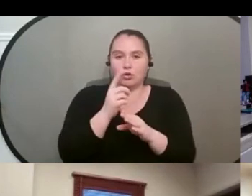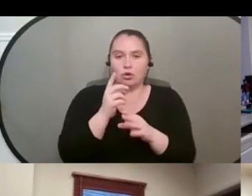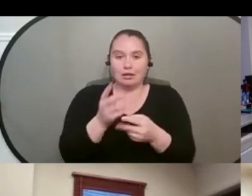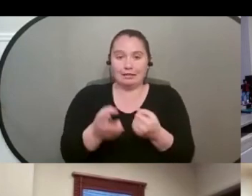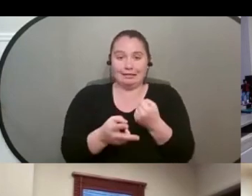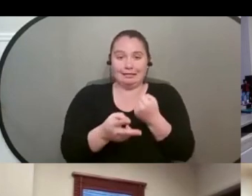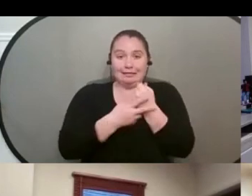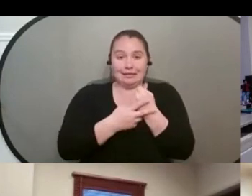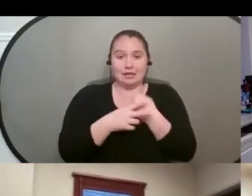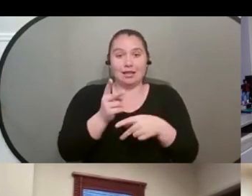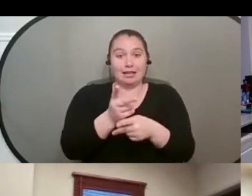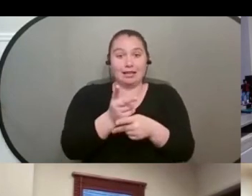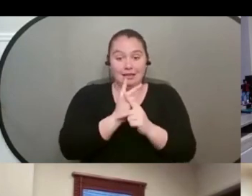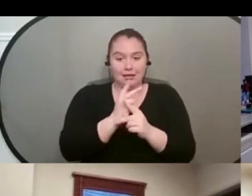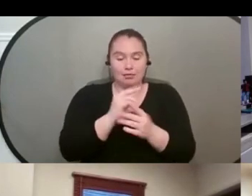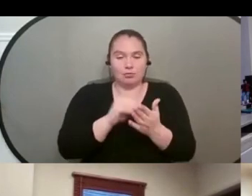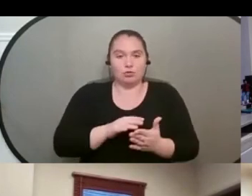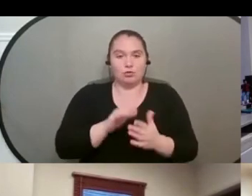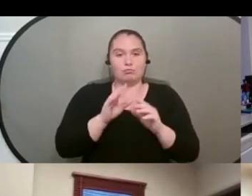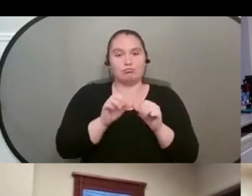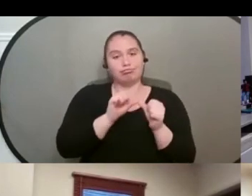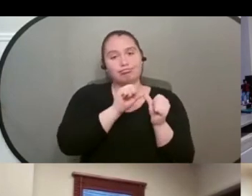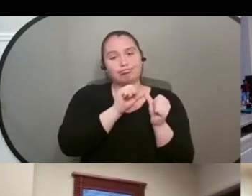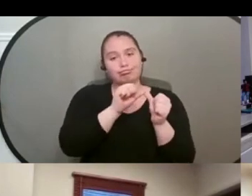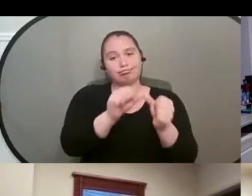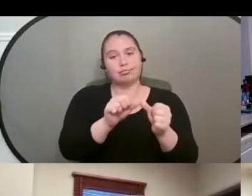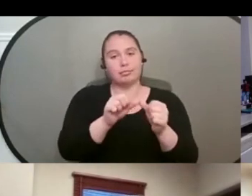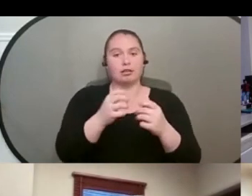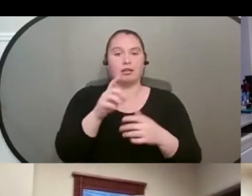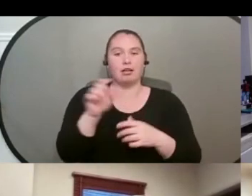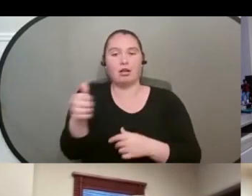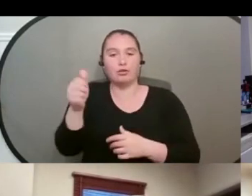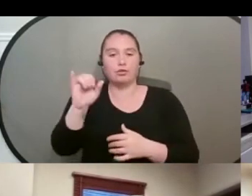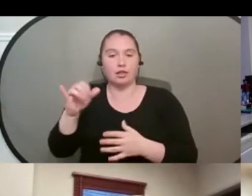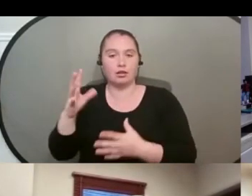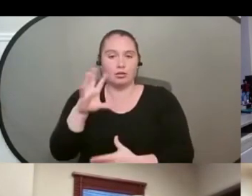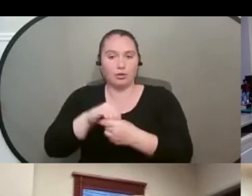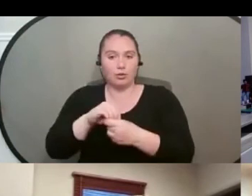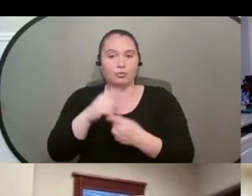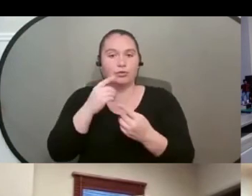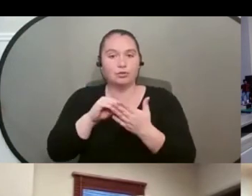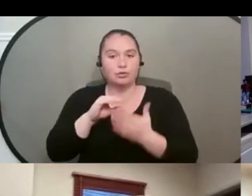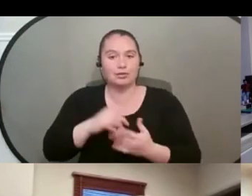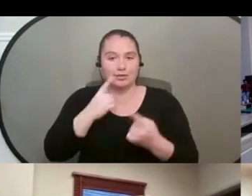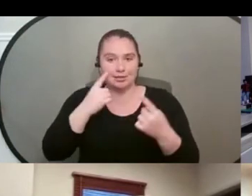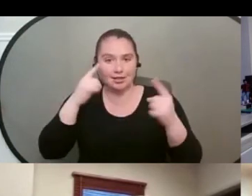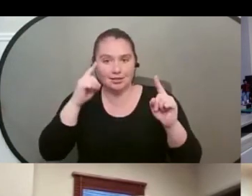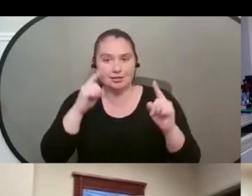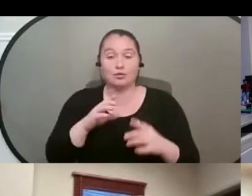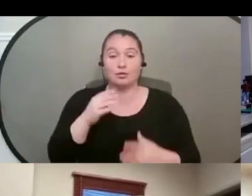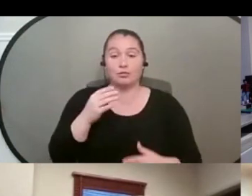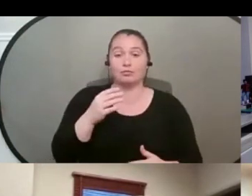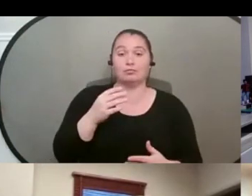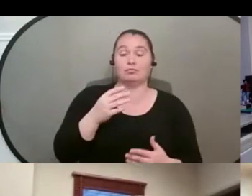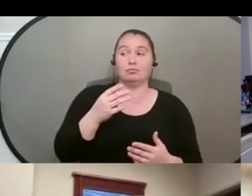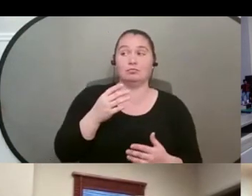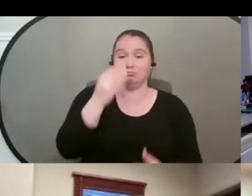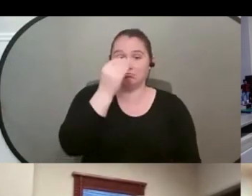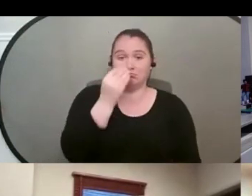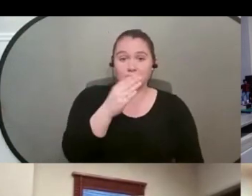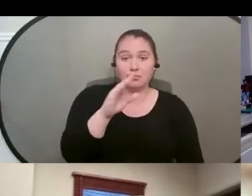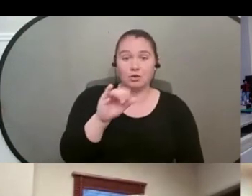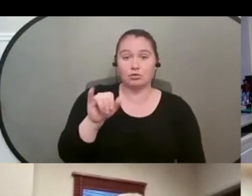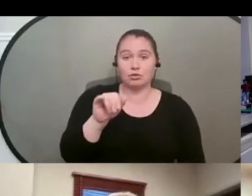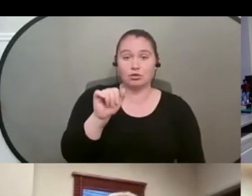district, along with all those other pieces that go into student success. So certainly, I think, Jared, our group ended in kind of